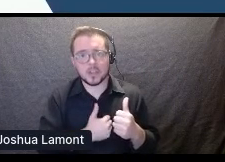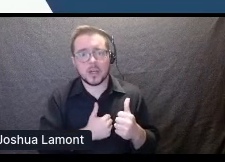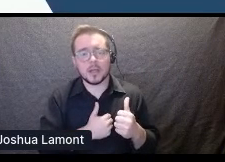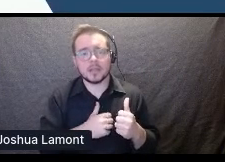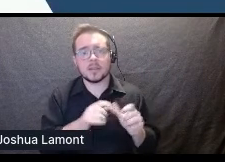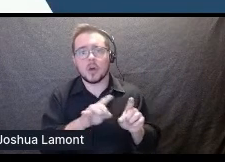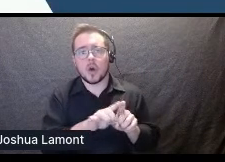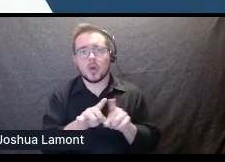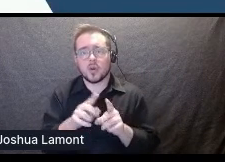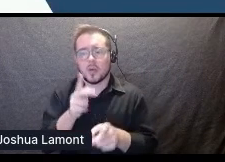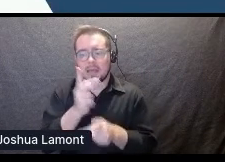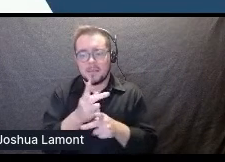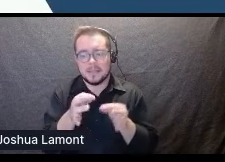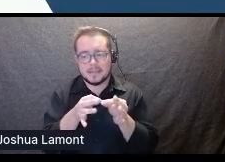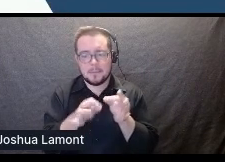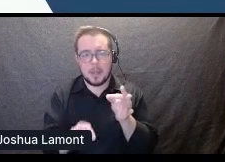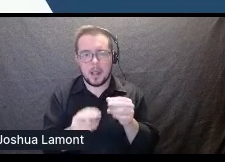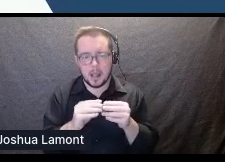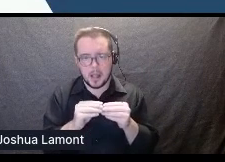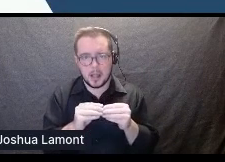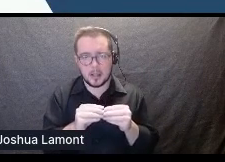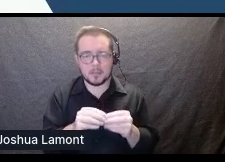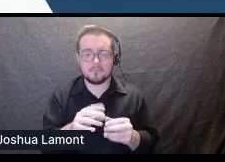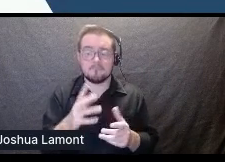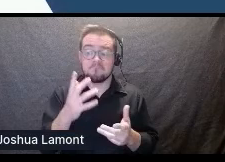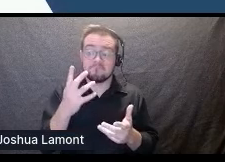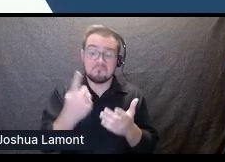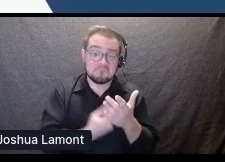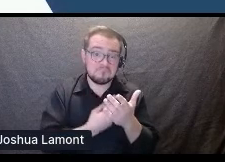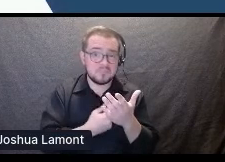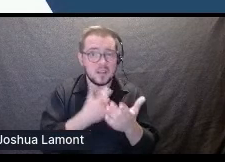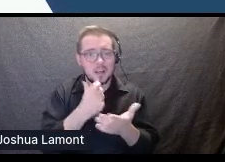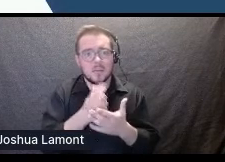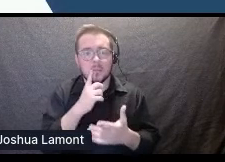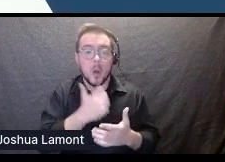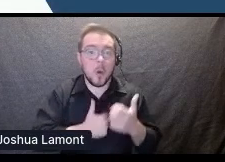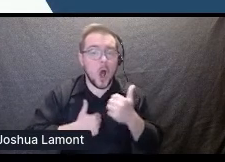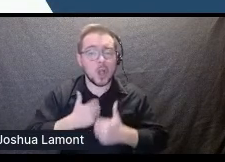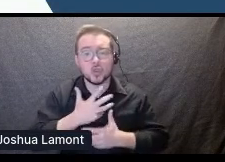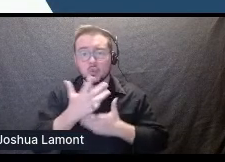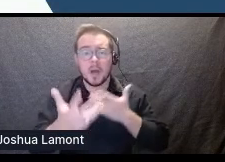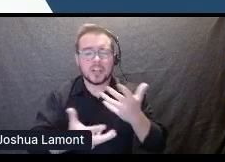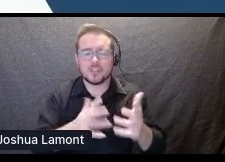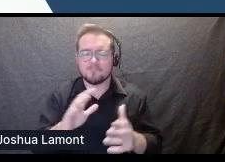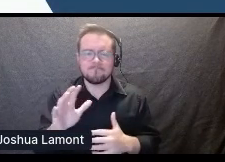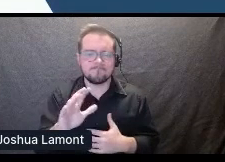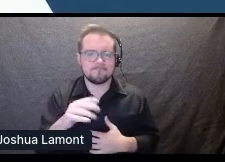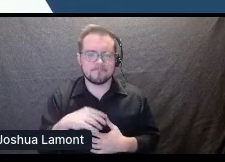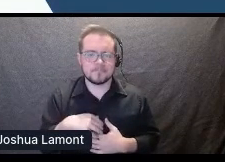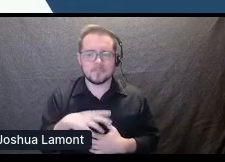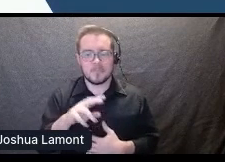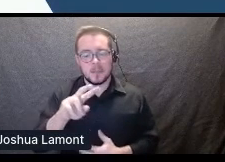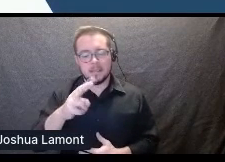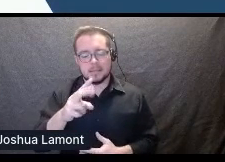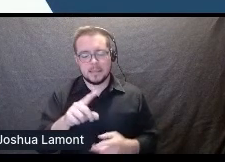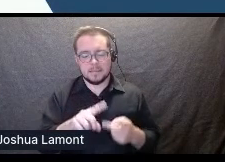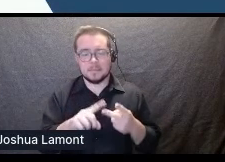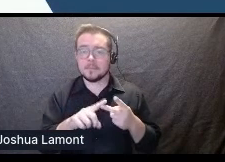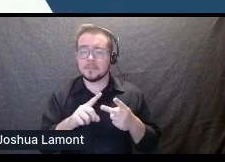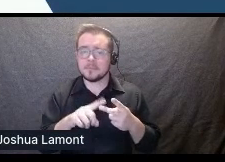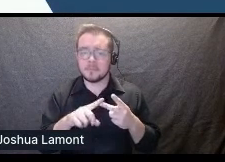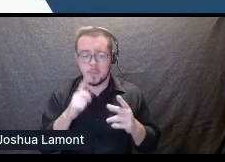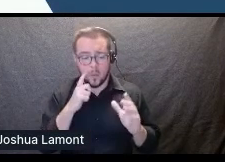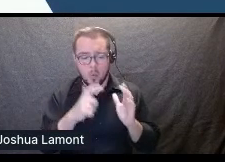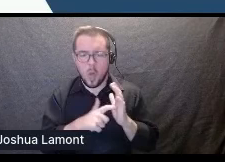also keep it simple. Sometimes it can be helpful to watch out for over apologizing. Secondly, acknowledge that you did